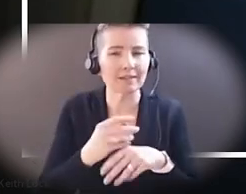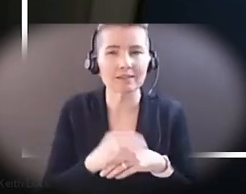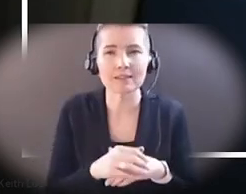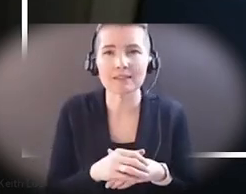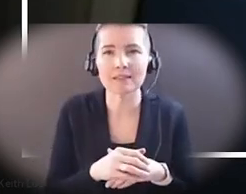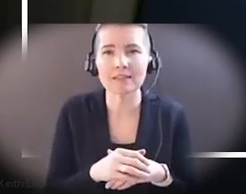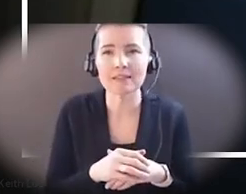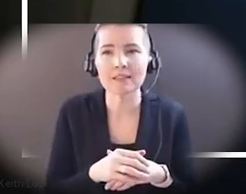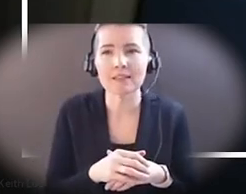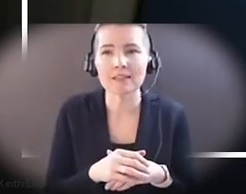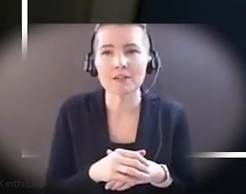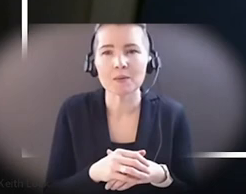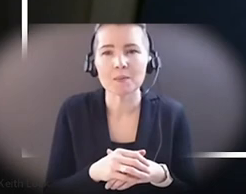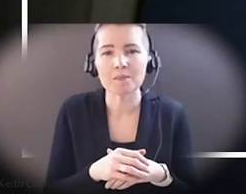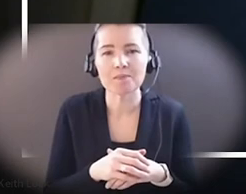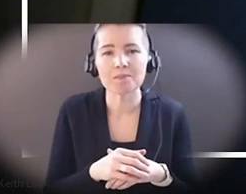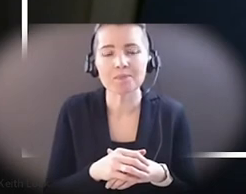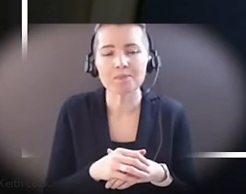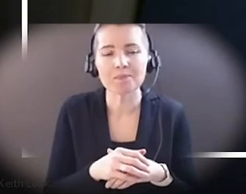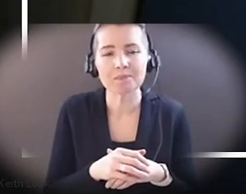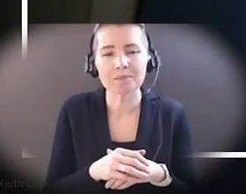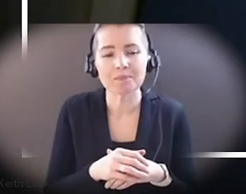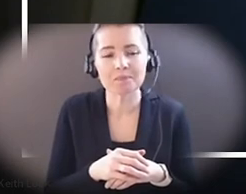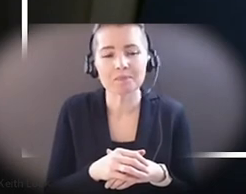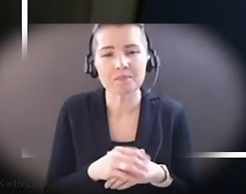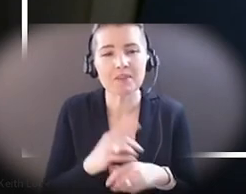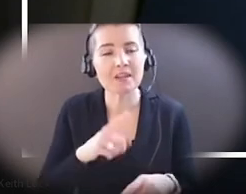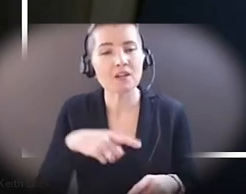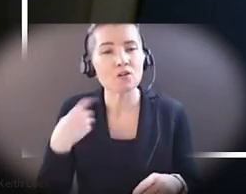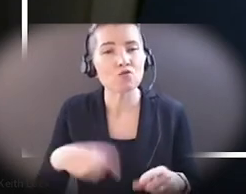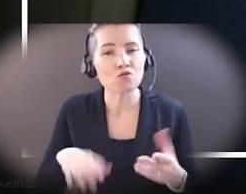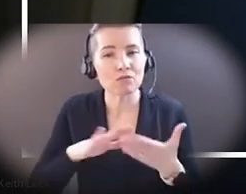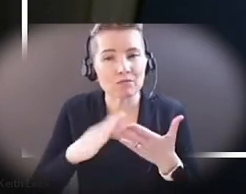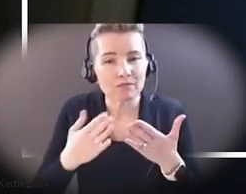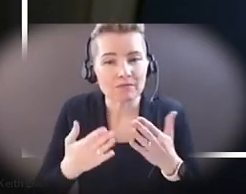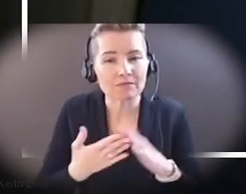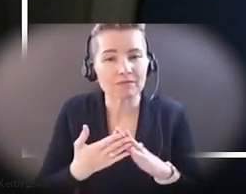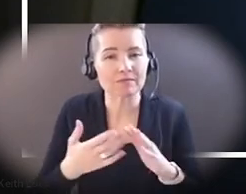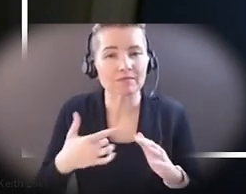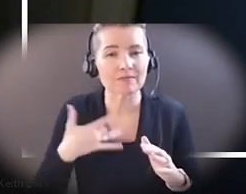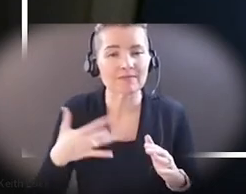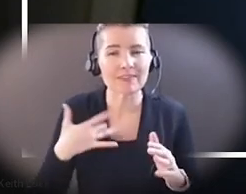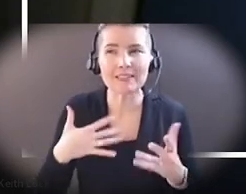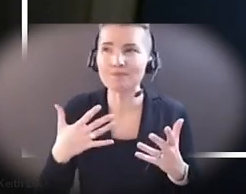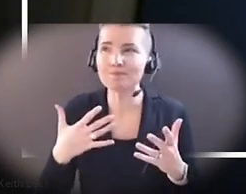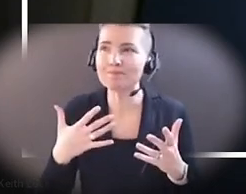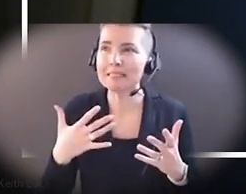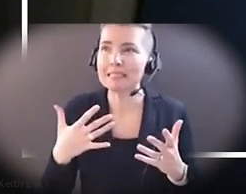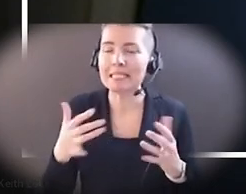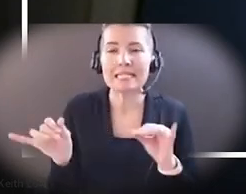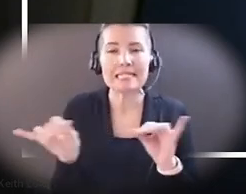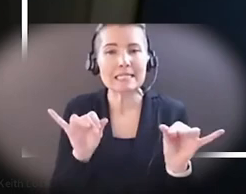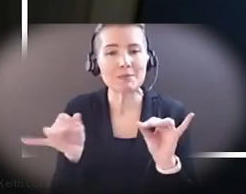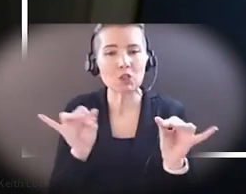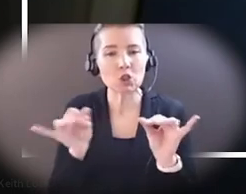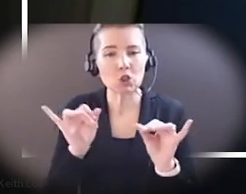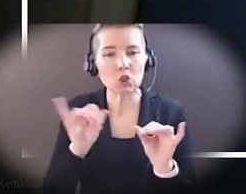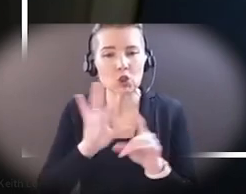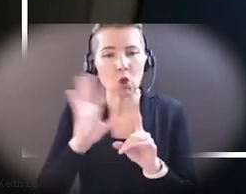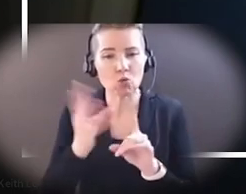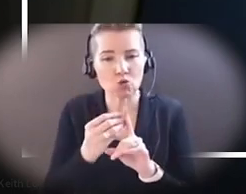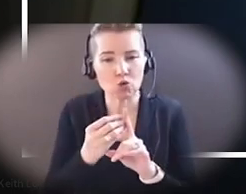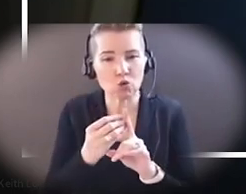I think the Chinatowns, they have a, you know, there's a similar culture. And they're all different because they're in